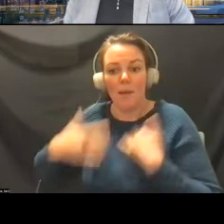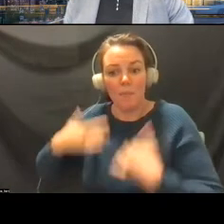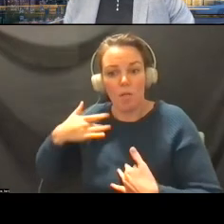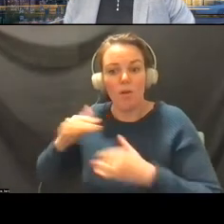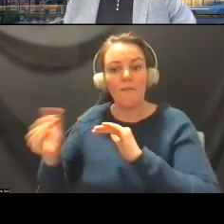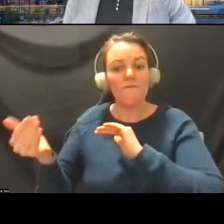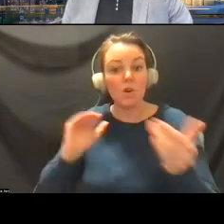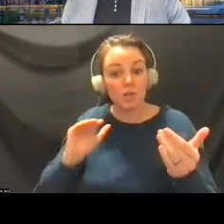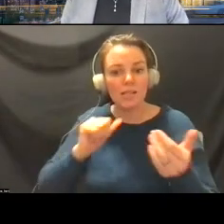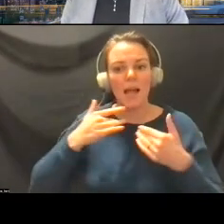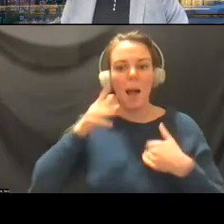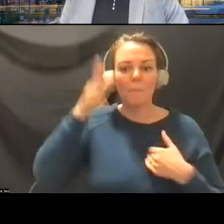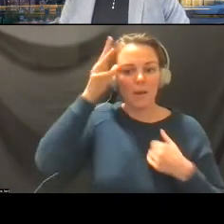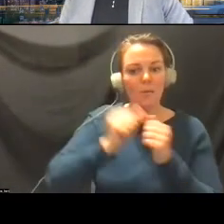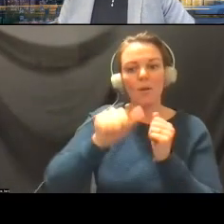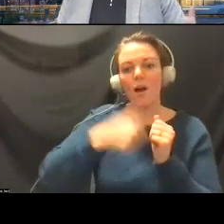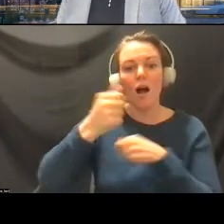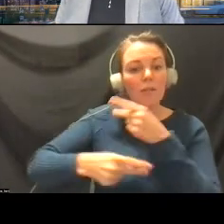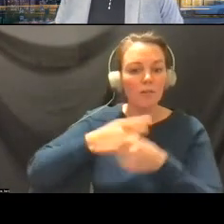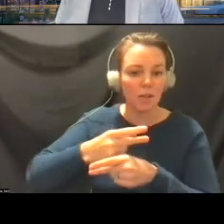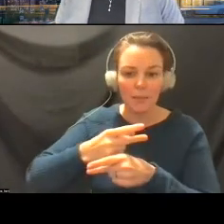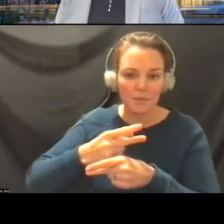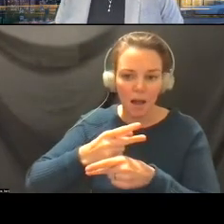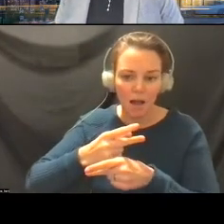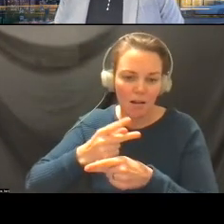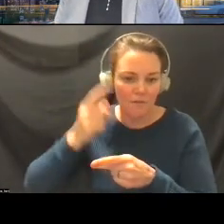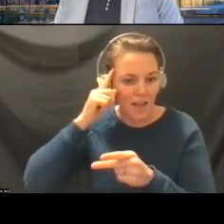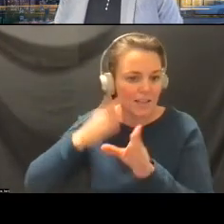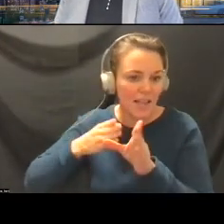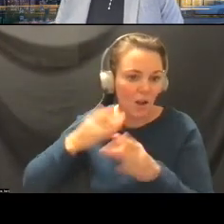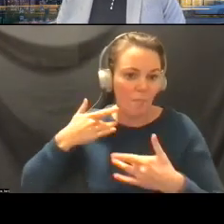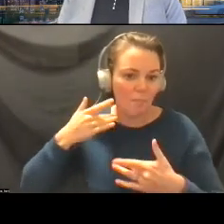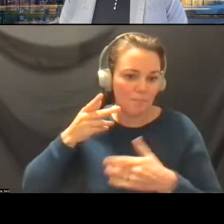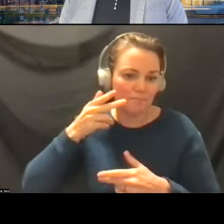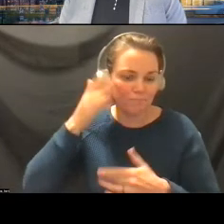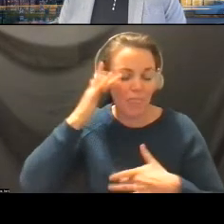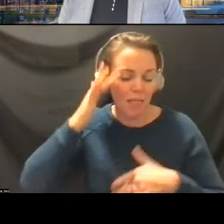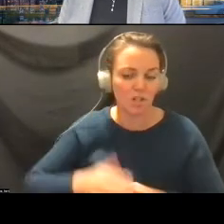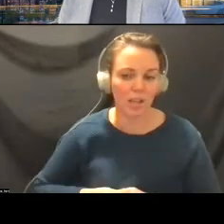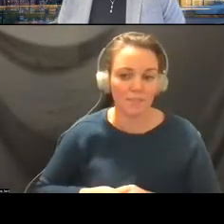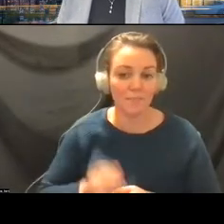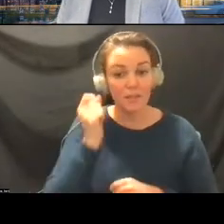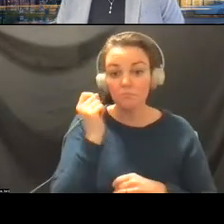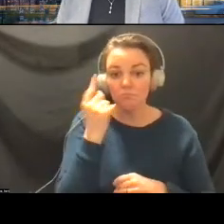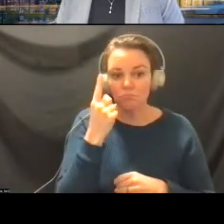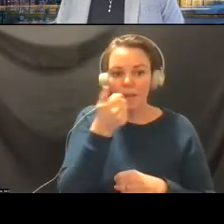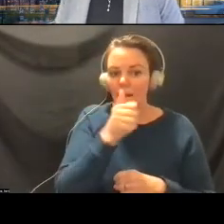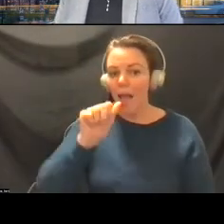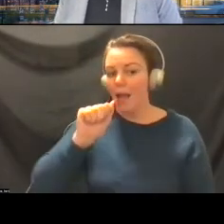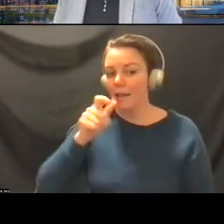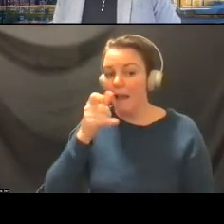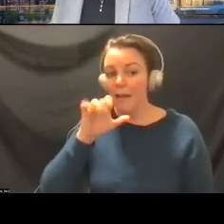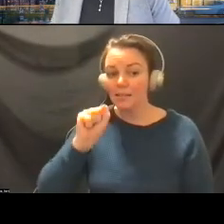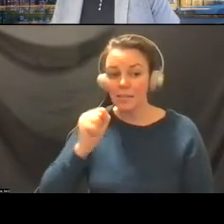versus a parent with other types of psychopathology. And in fact, having any Axis 1 disorder,